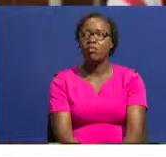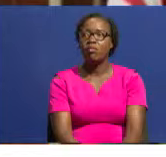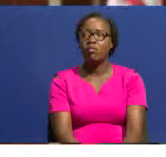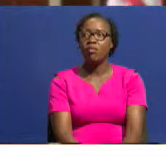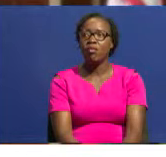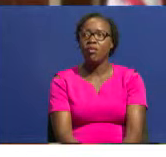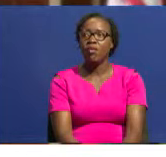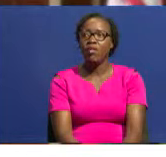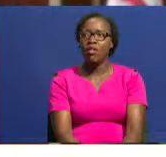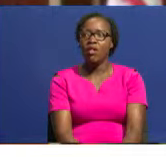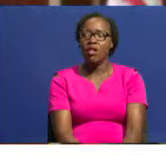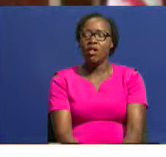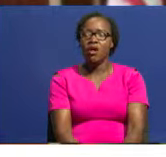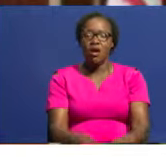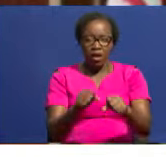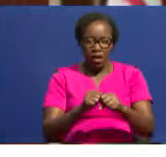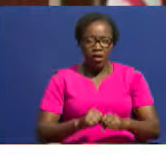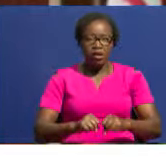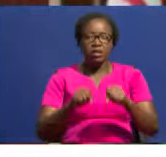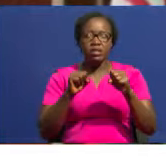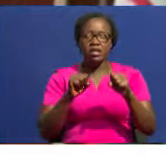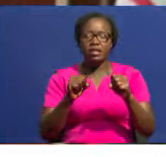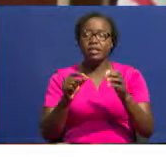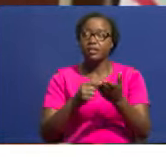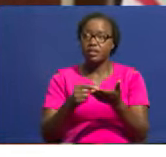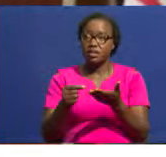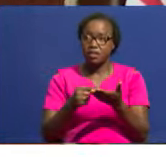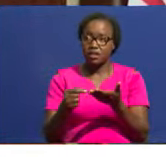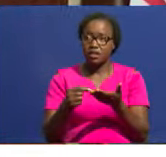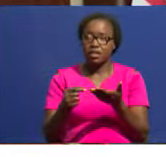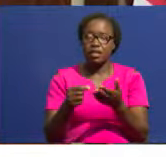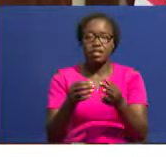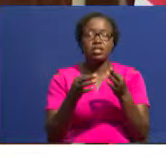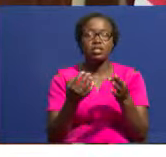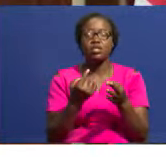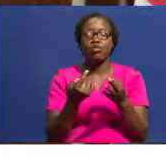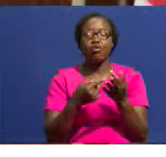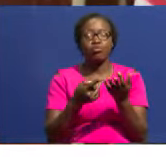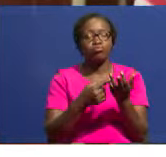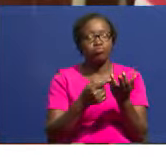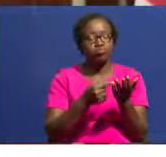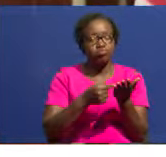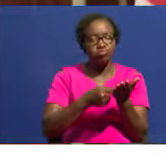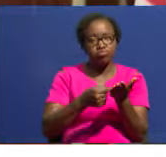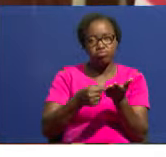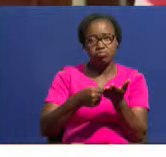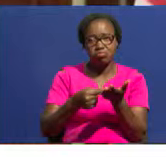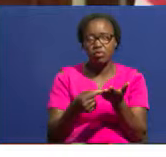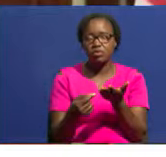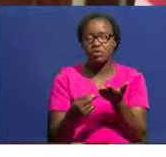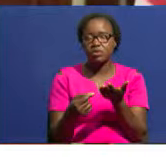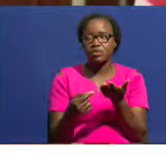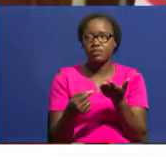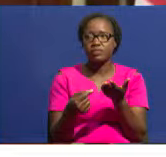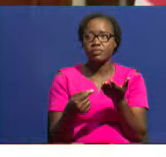and a co-chair and their secretariat. Treasury is only there to take notes.